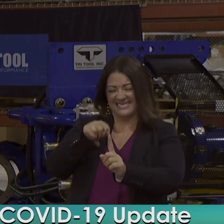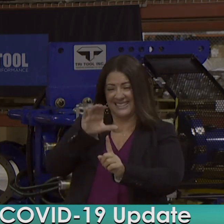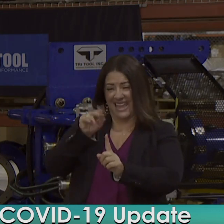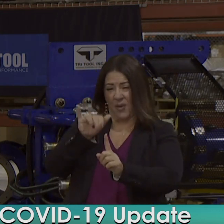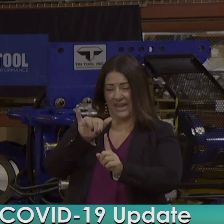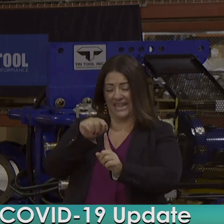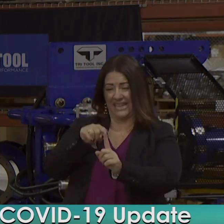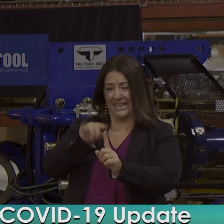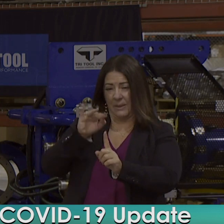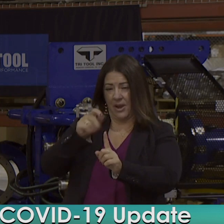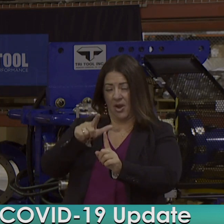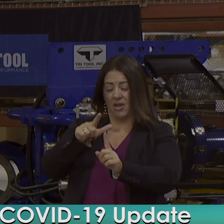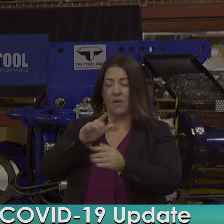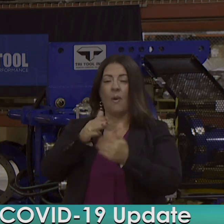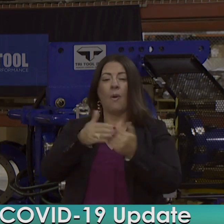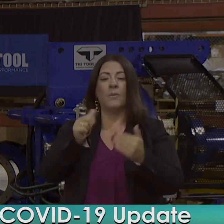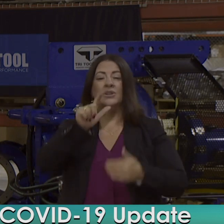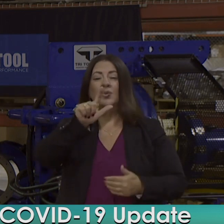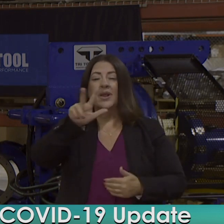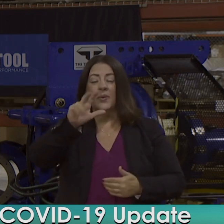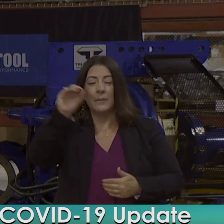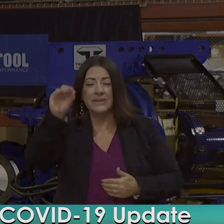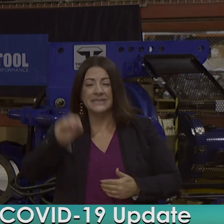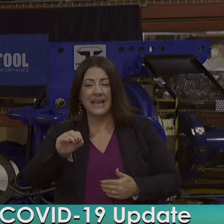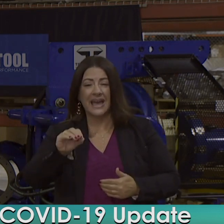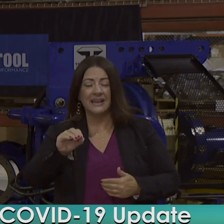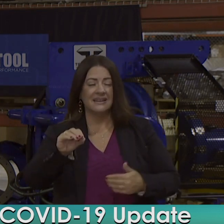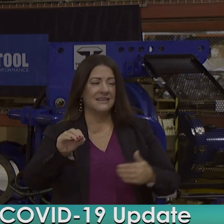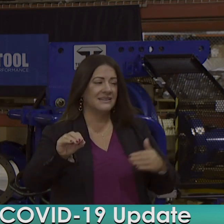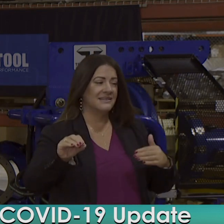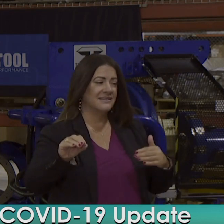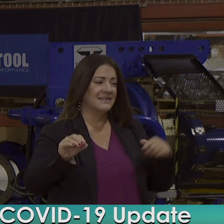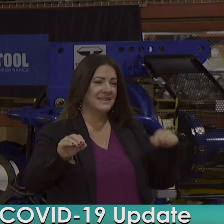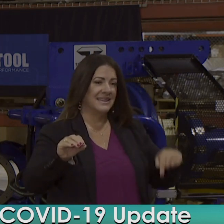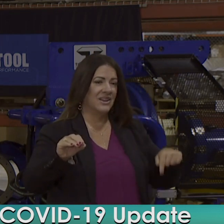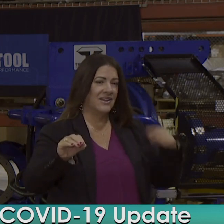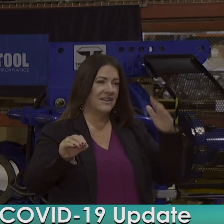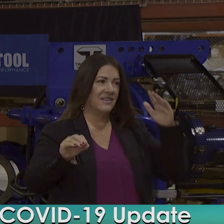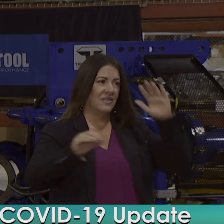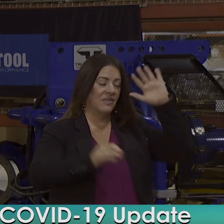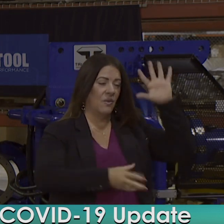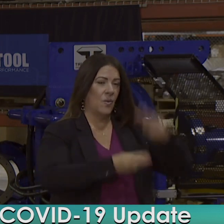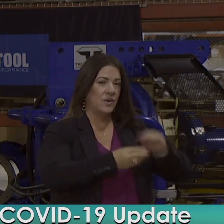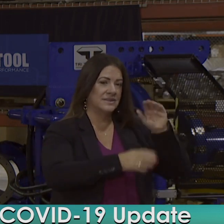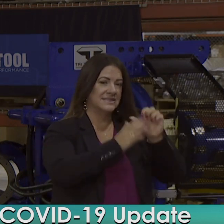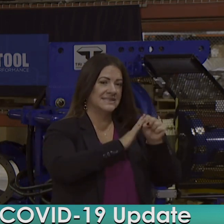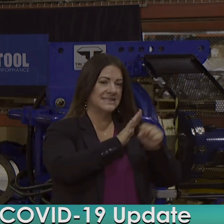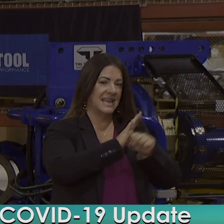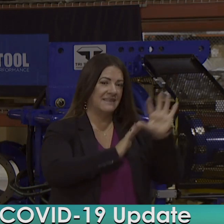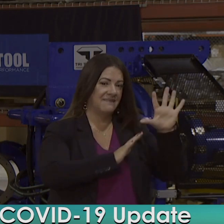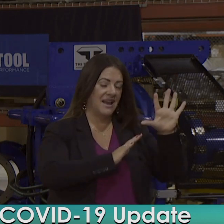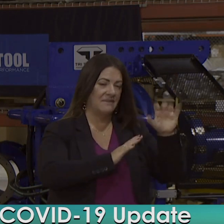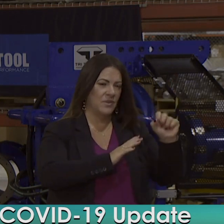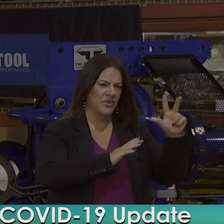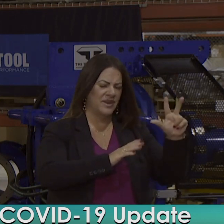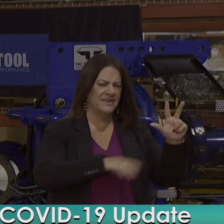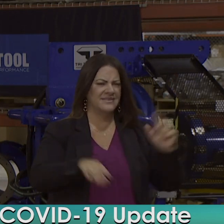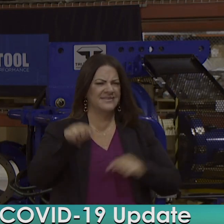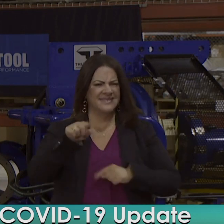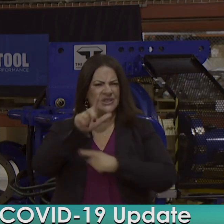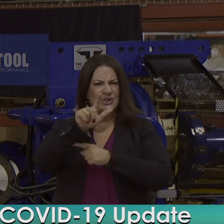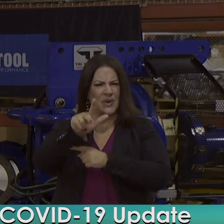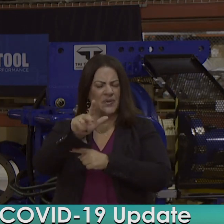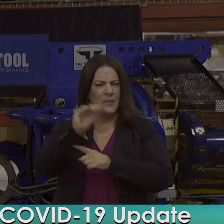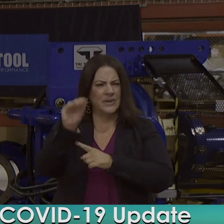is approaching 23%. We have sent what we call these FMAT